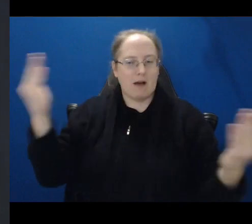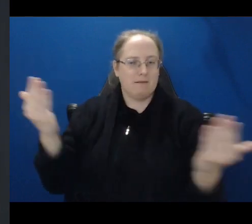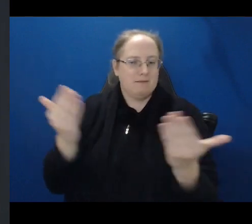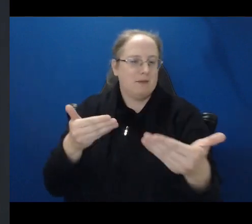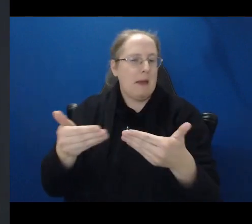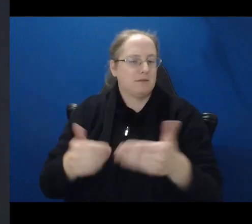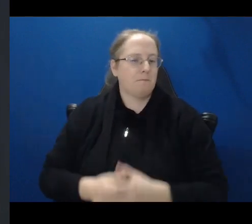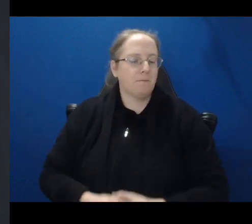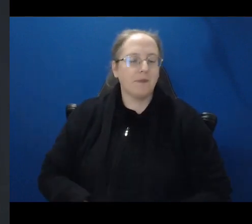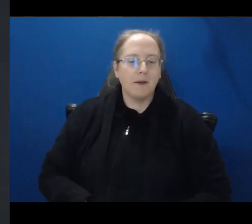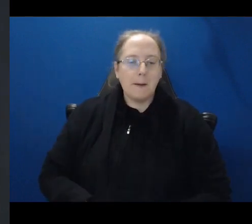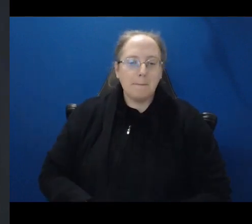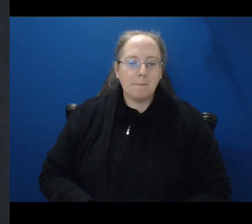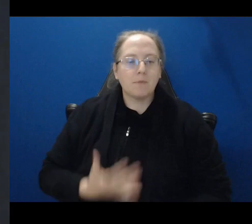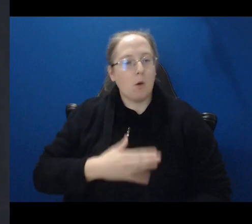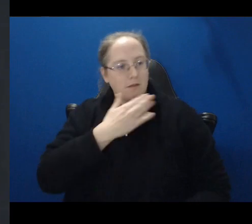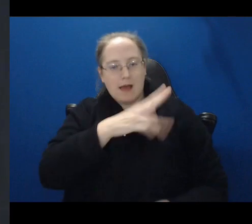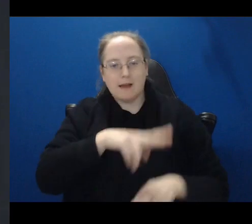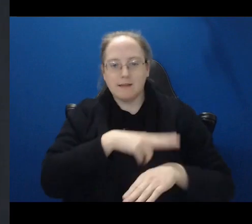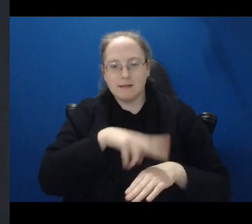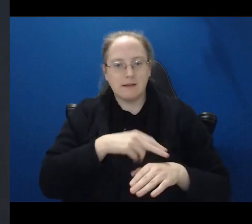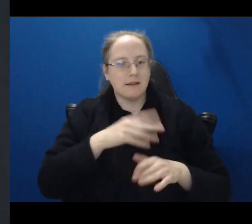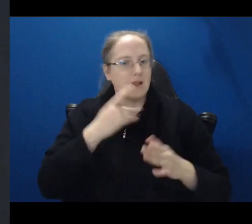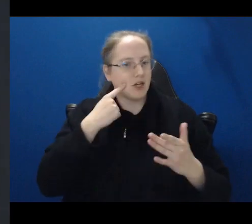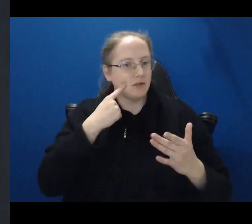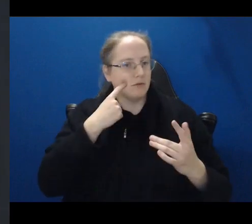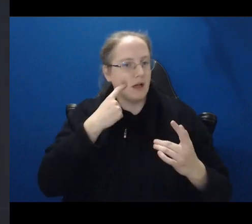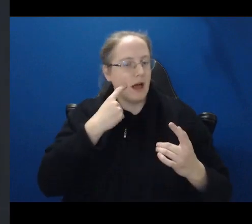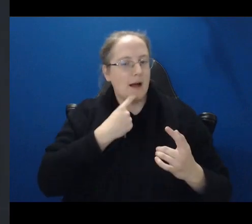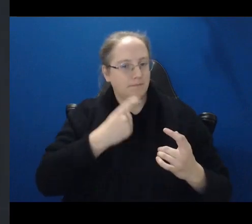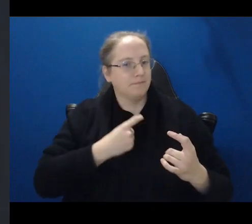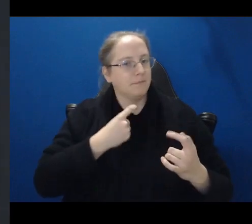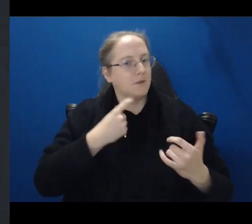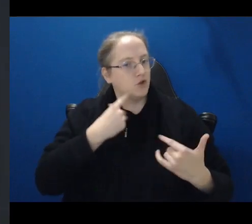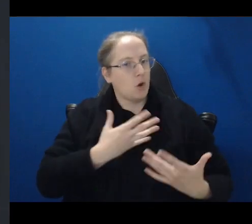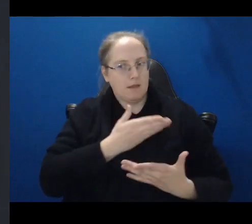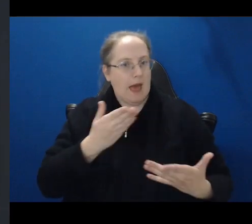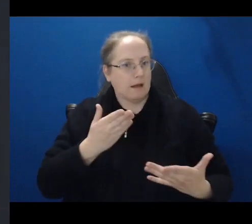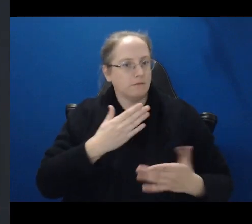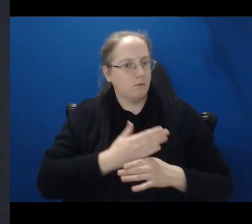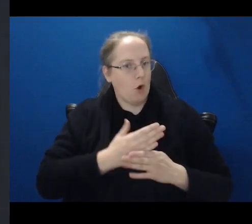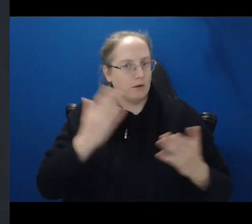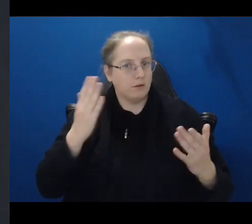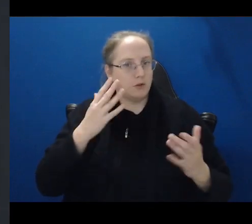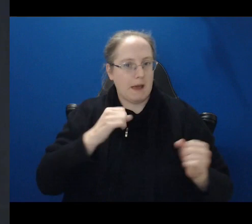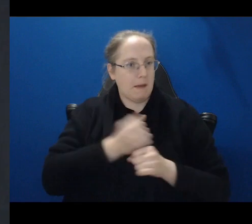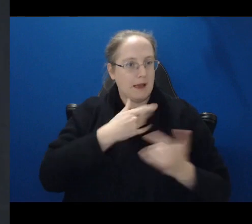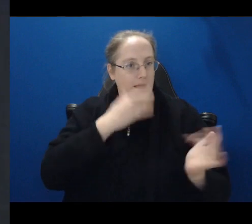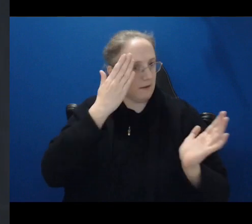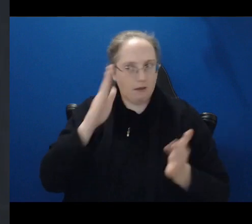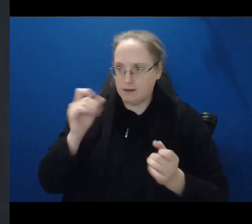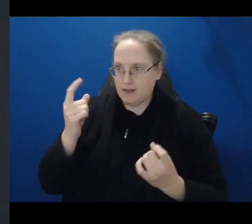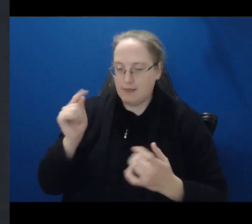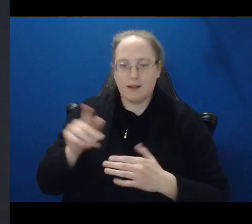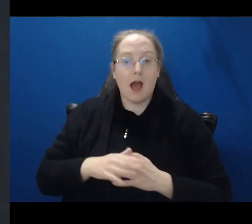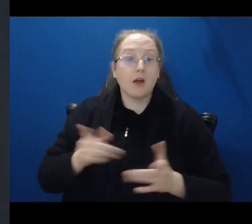want to thank the National Gallery for bringing those works to our attention, and encourage you all to see it for months and years